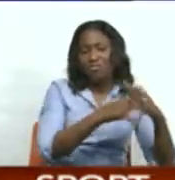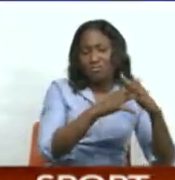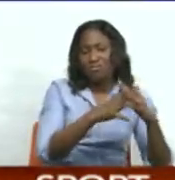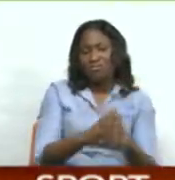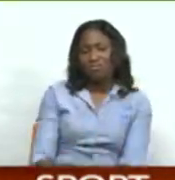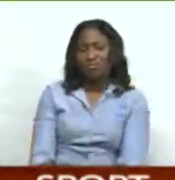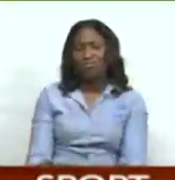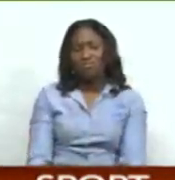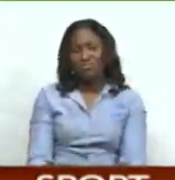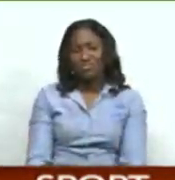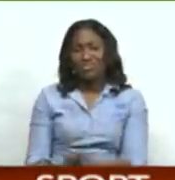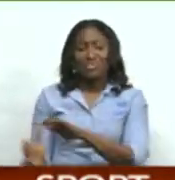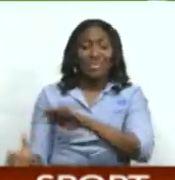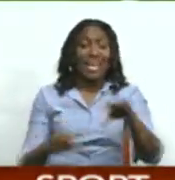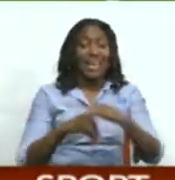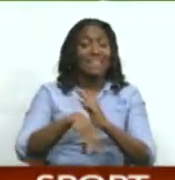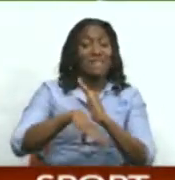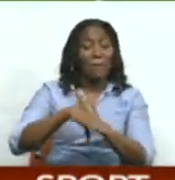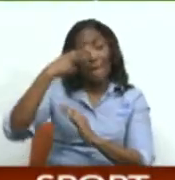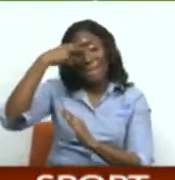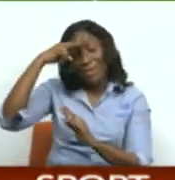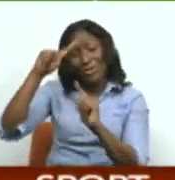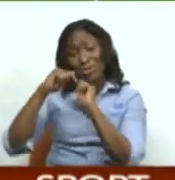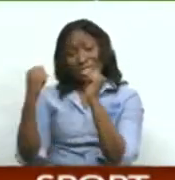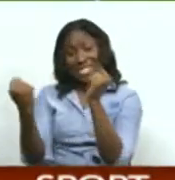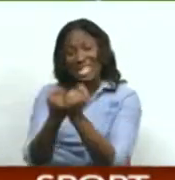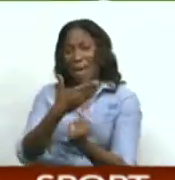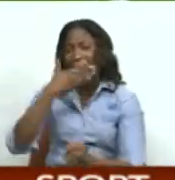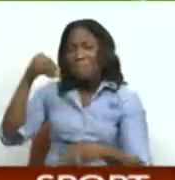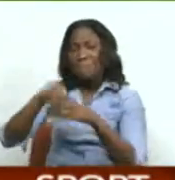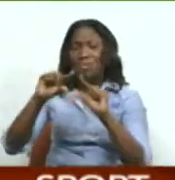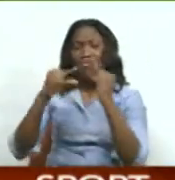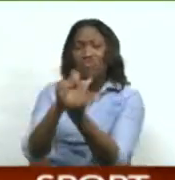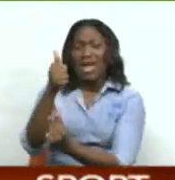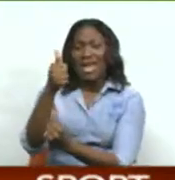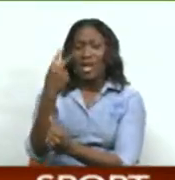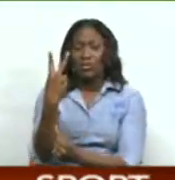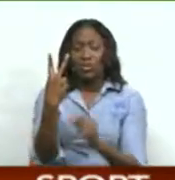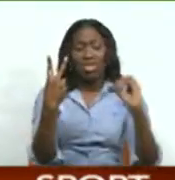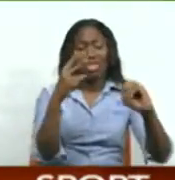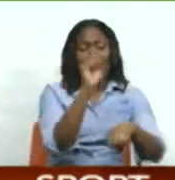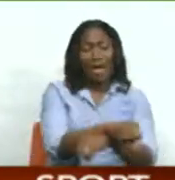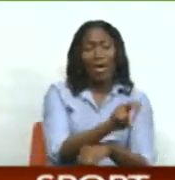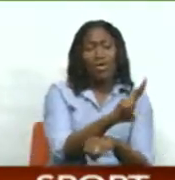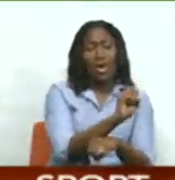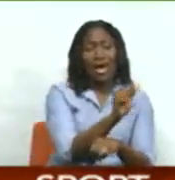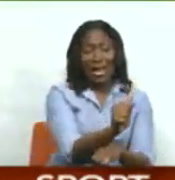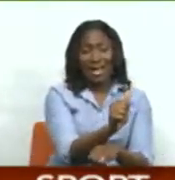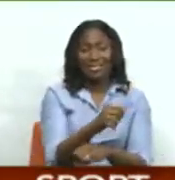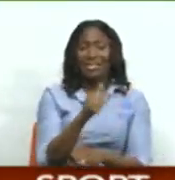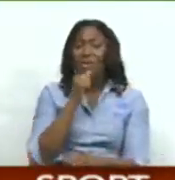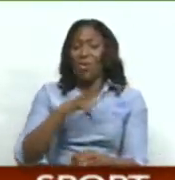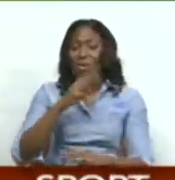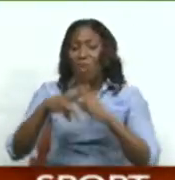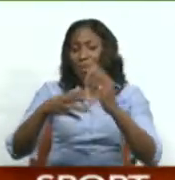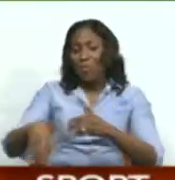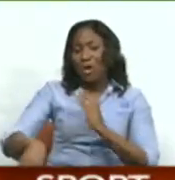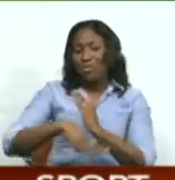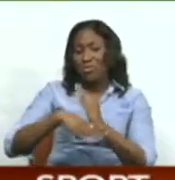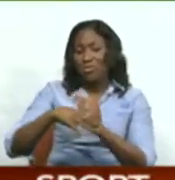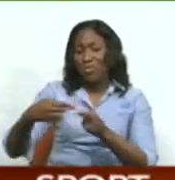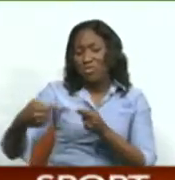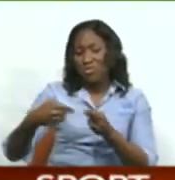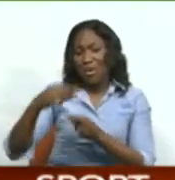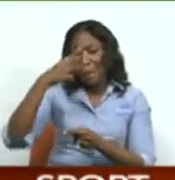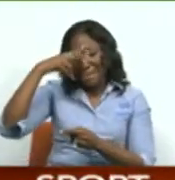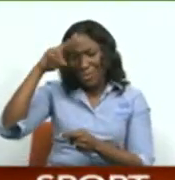round. And in football, Mexico tops Group A after securing a 2-0 win over the United States, the CONCACAF Women's Gold Cup. Mexico got the lead